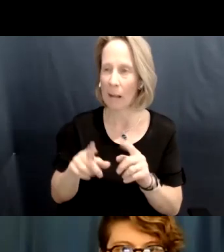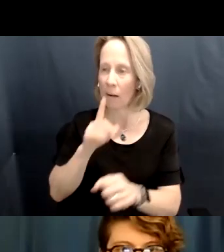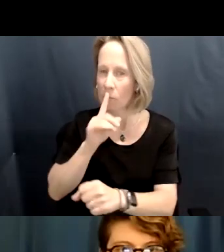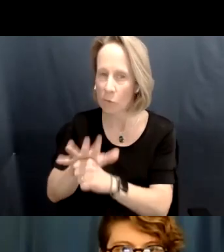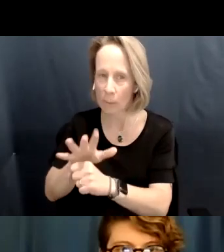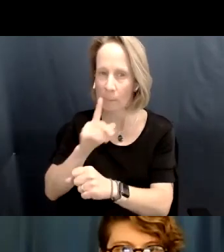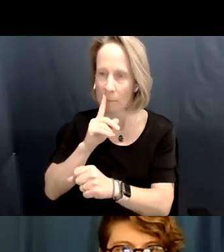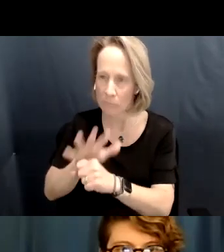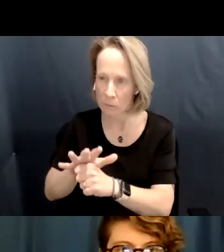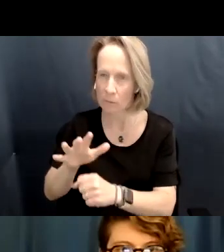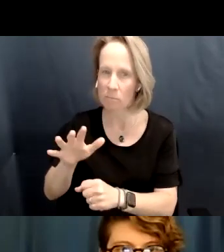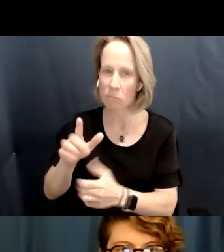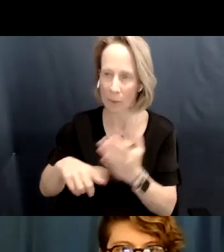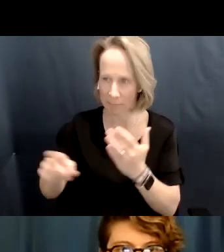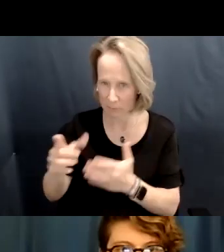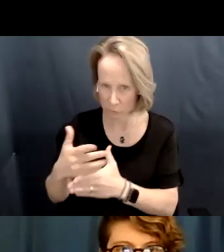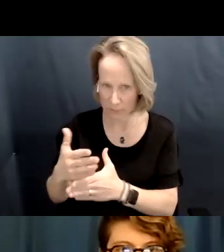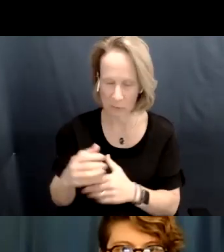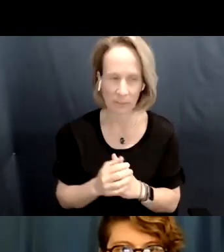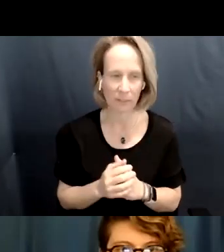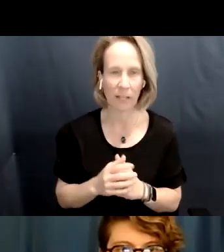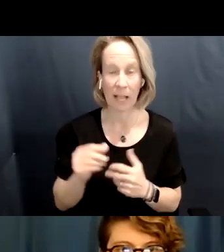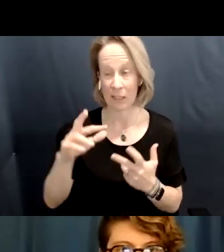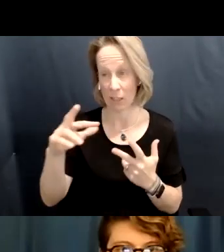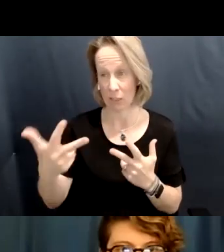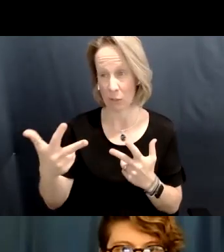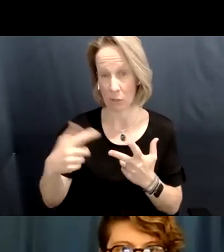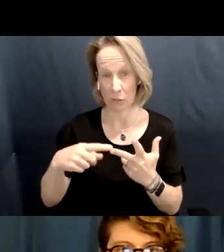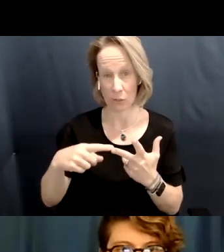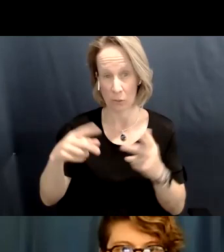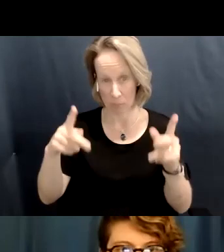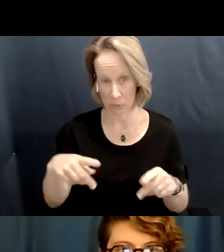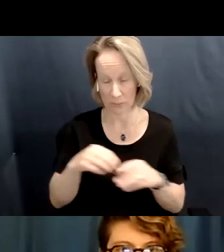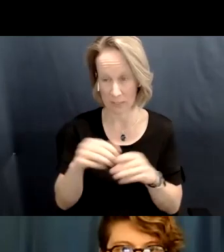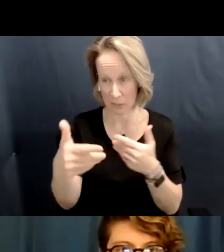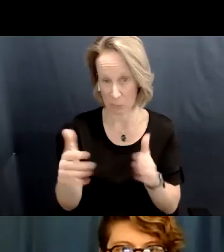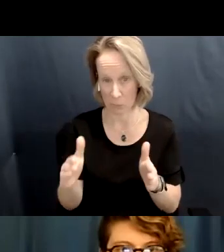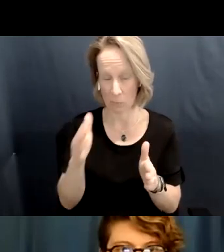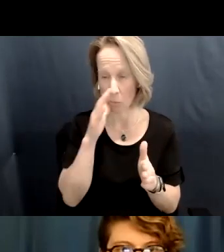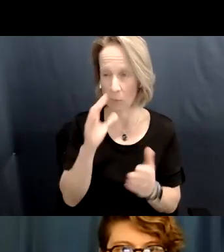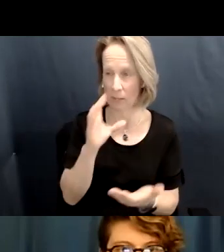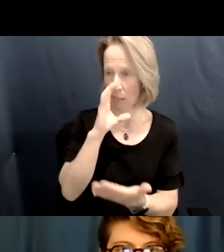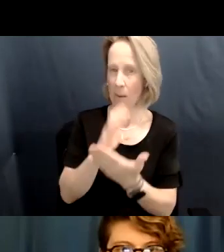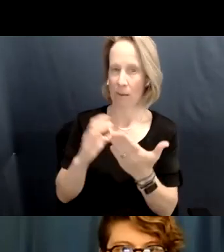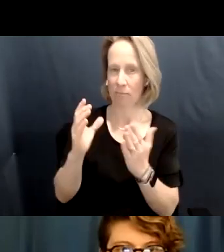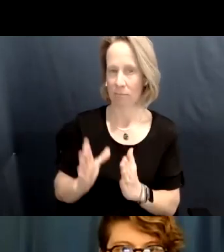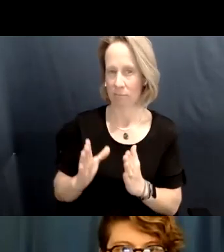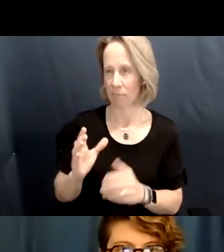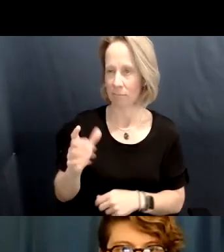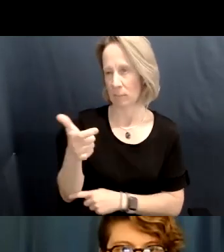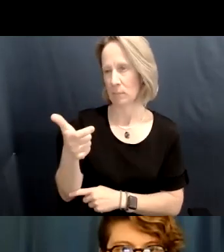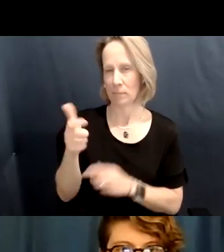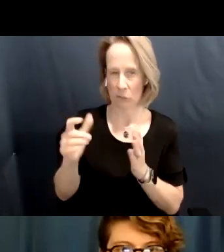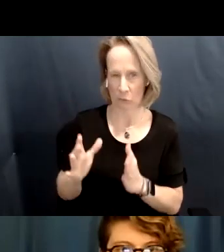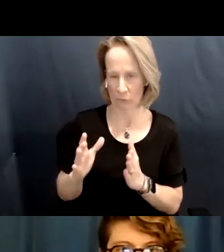speaker is sharing? And then the third person in those rooms is going to be the observer. So they're going to take notes of